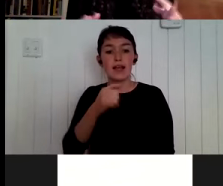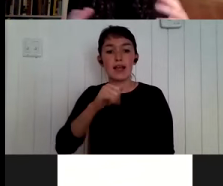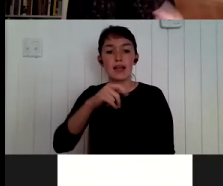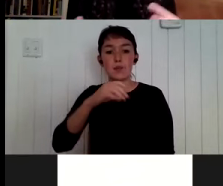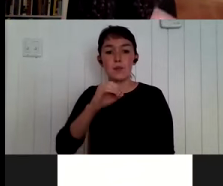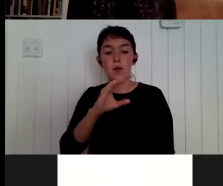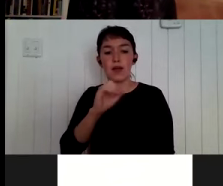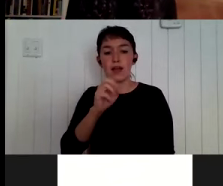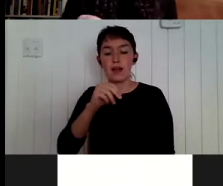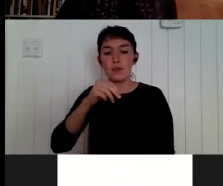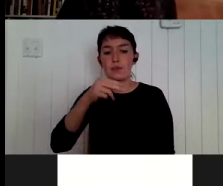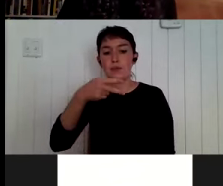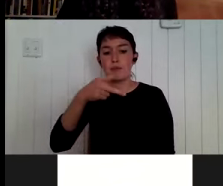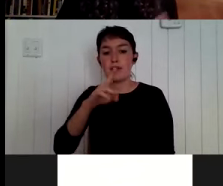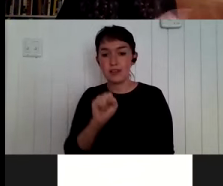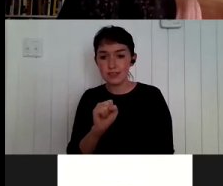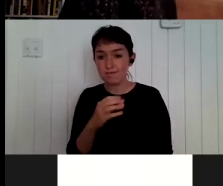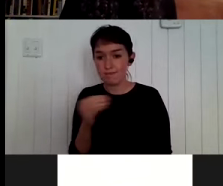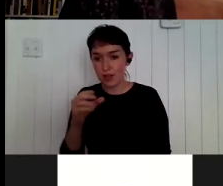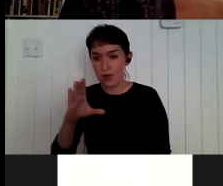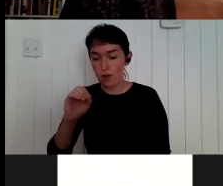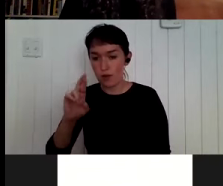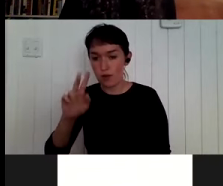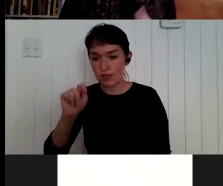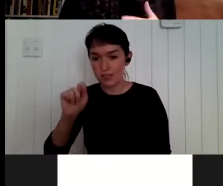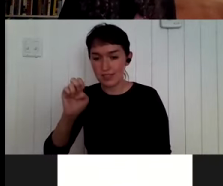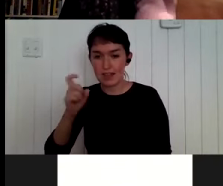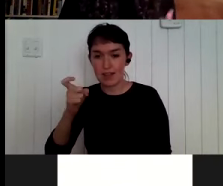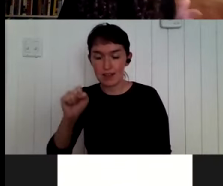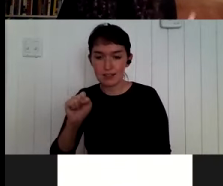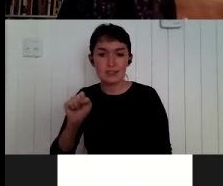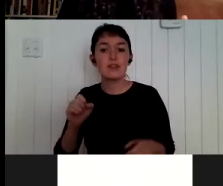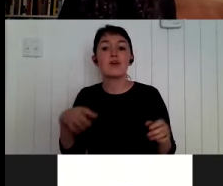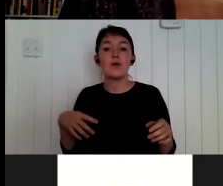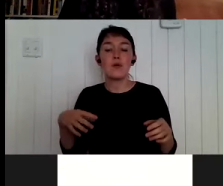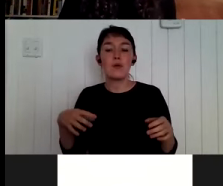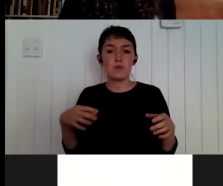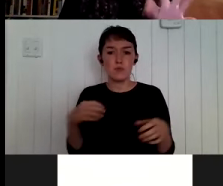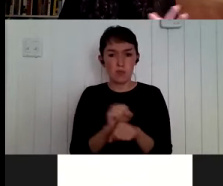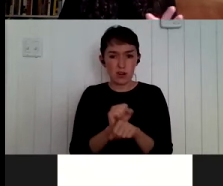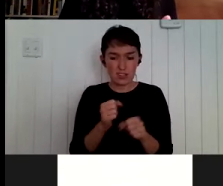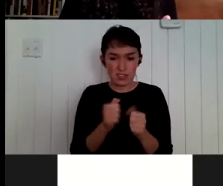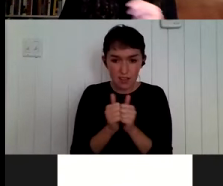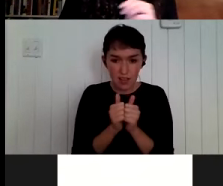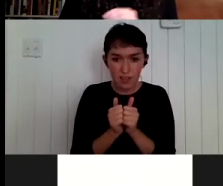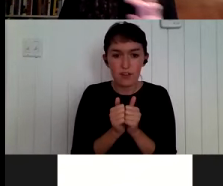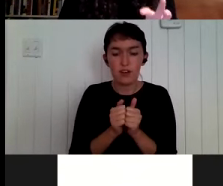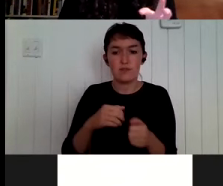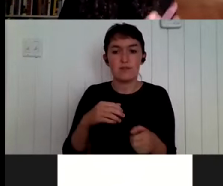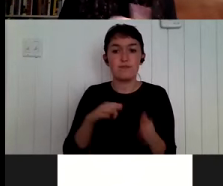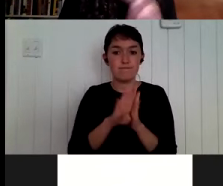to form long-term memories. So the new memory traces that were formed in the hippocampus, represented here